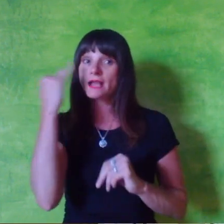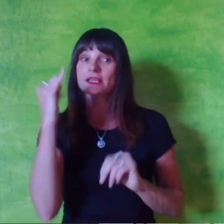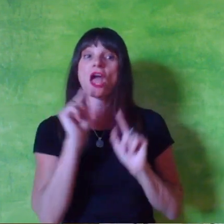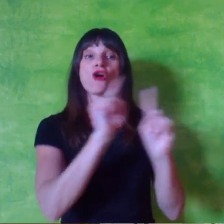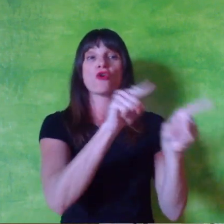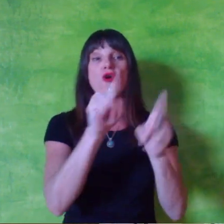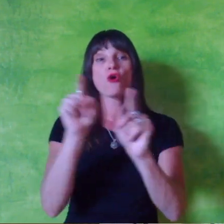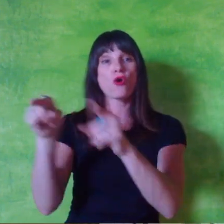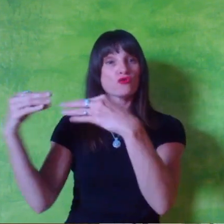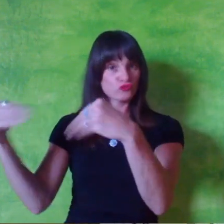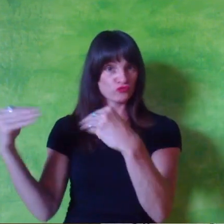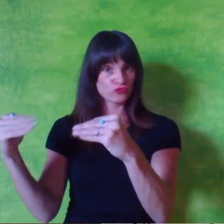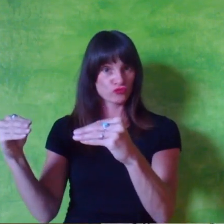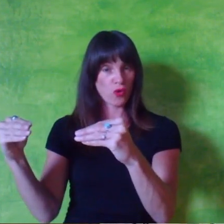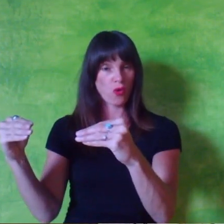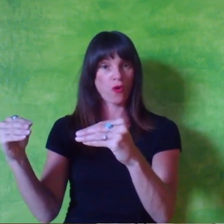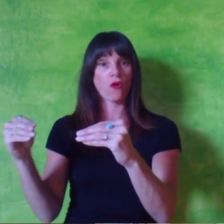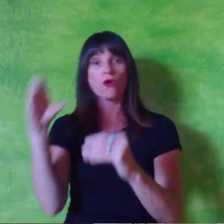style,